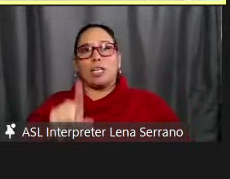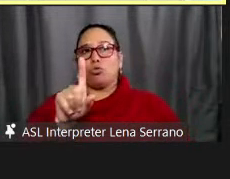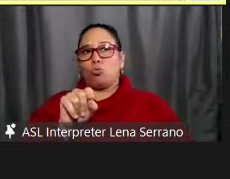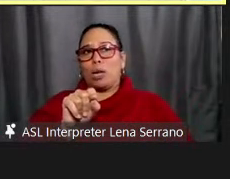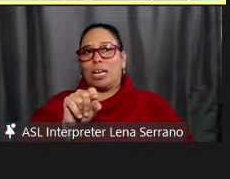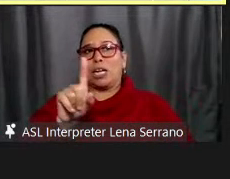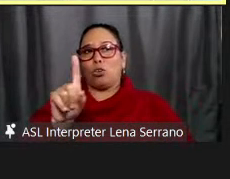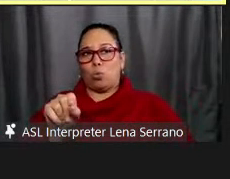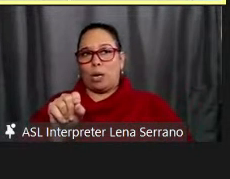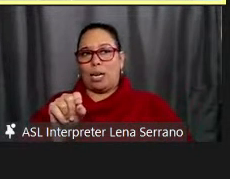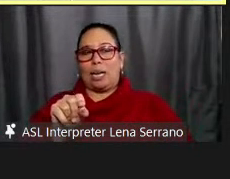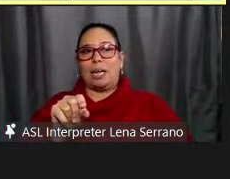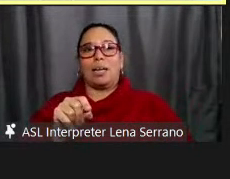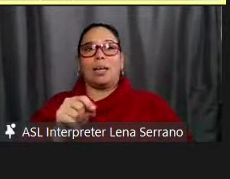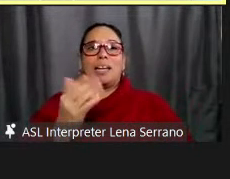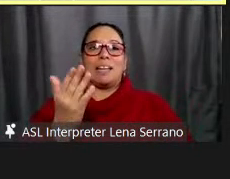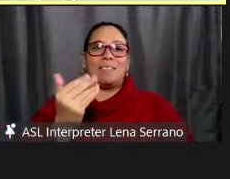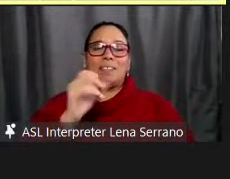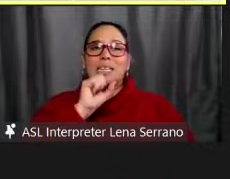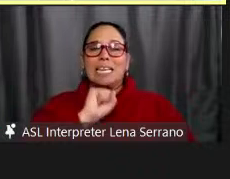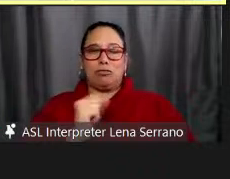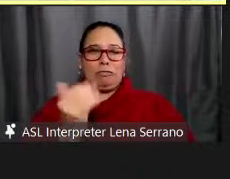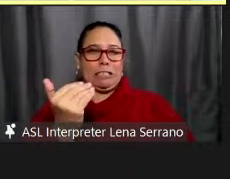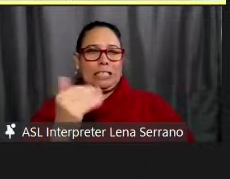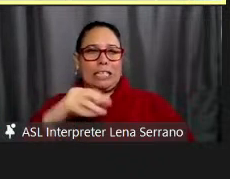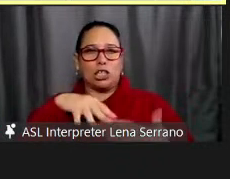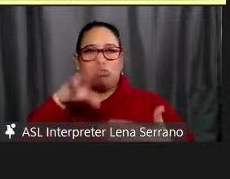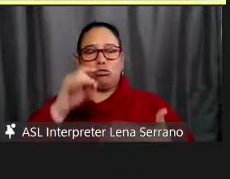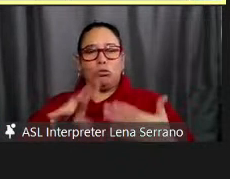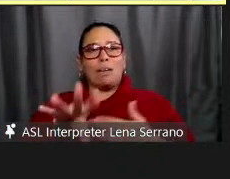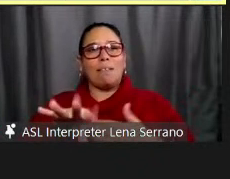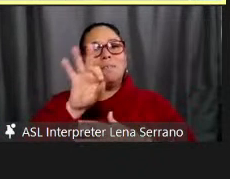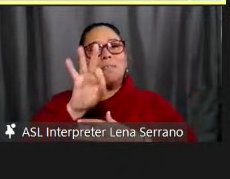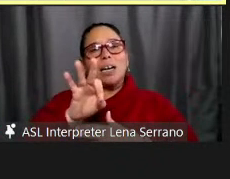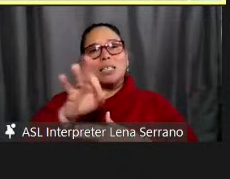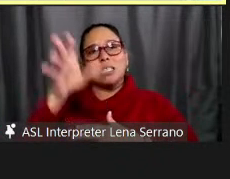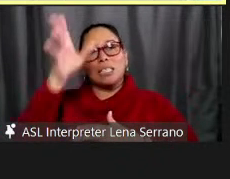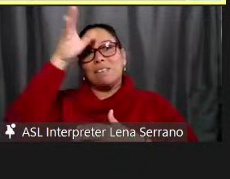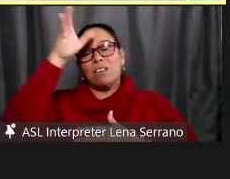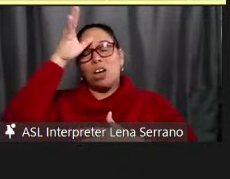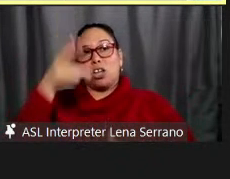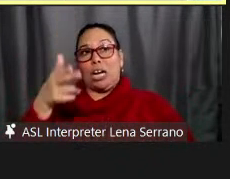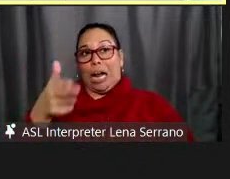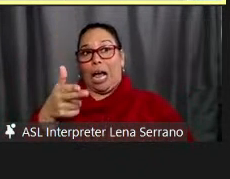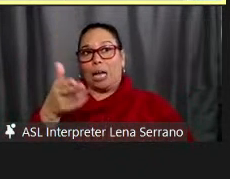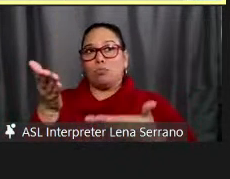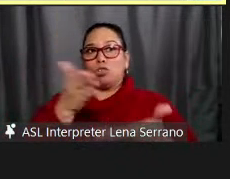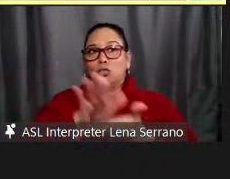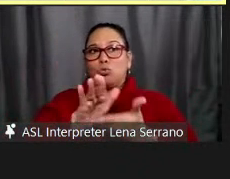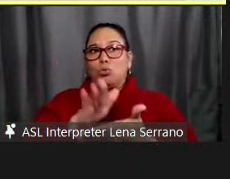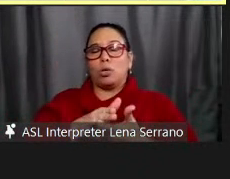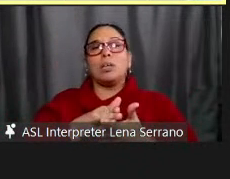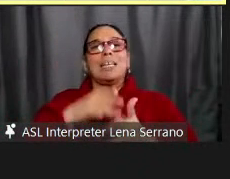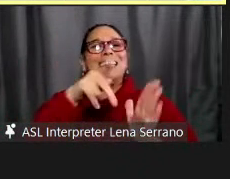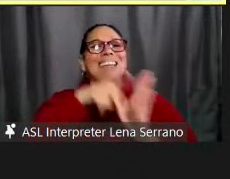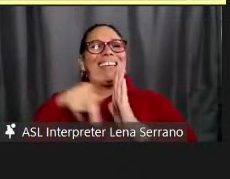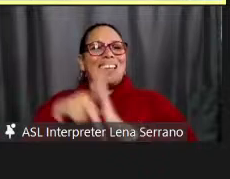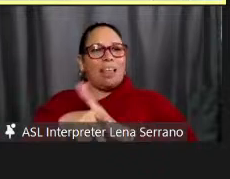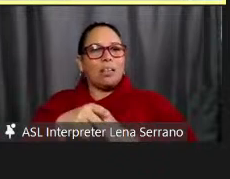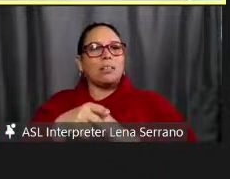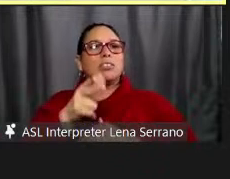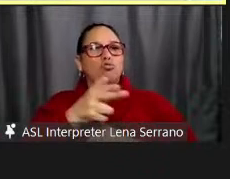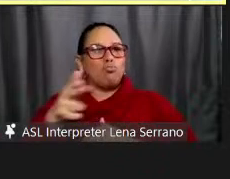2020. Unfortunately, a 15-year-old student finds his father's handgun and brings it to school. shoots and kills several of his